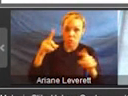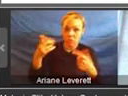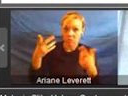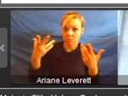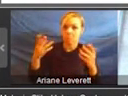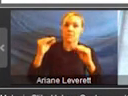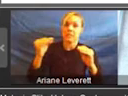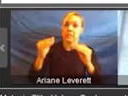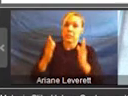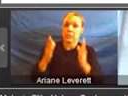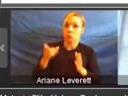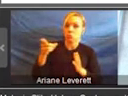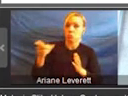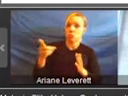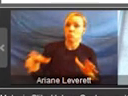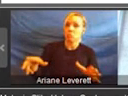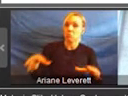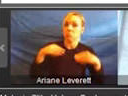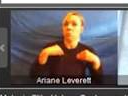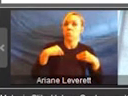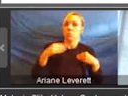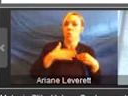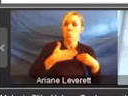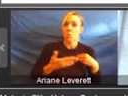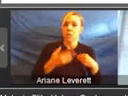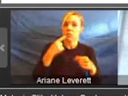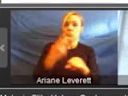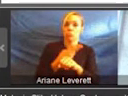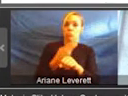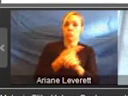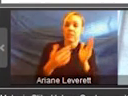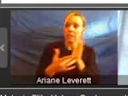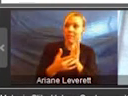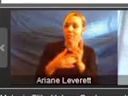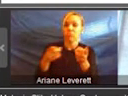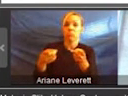the technology? Is the infrastructure there?